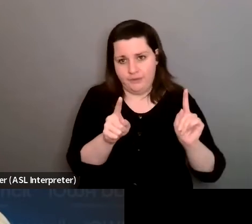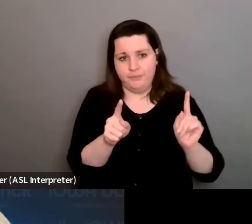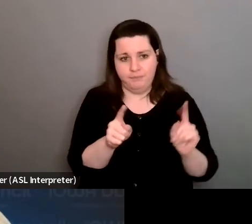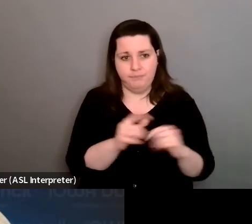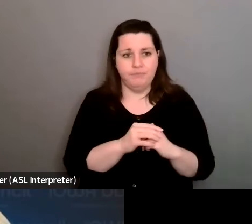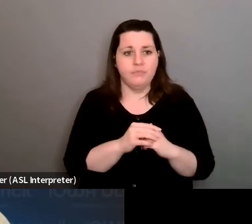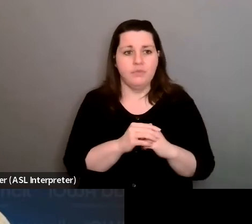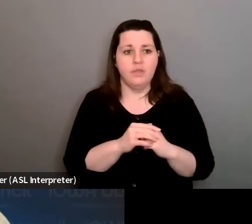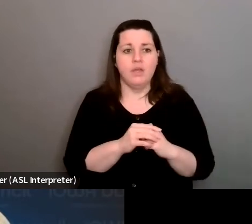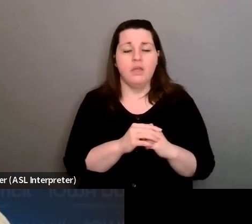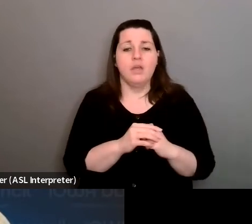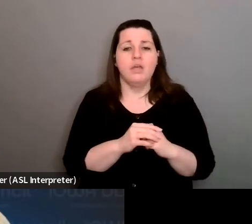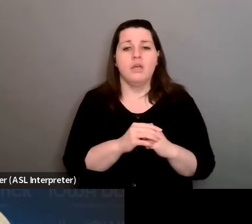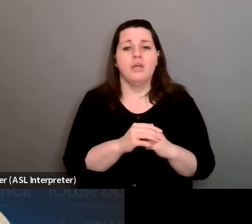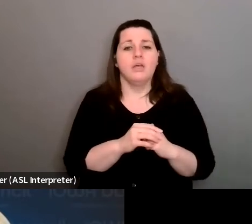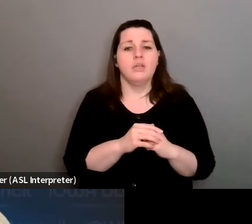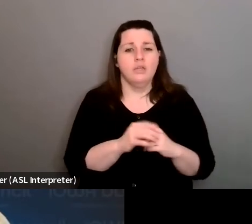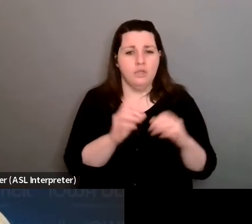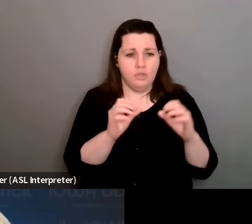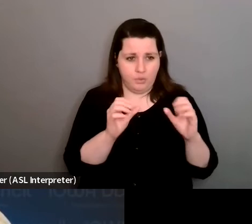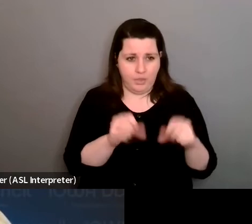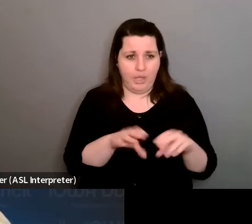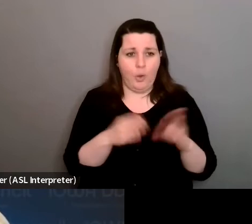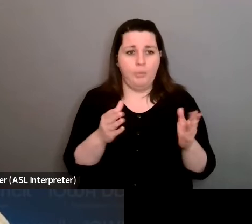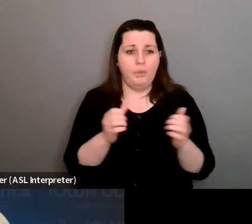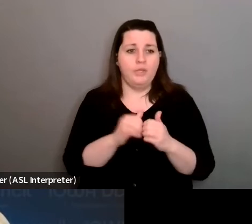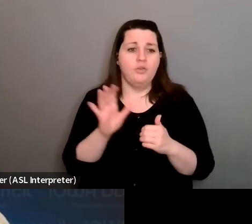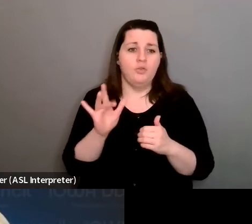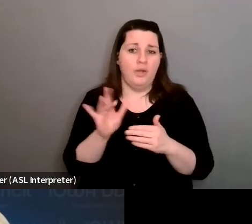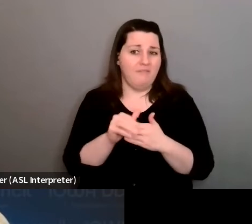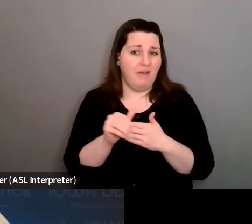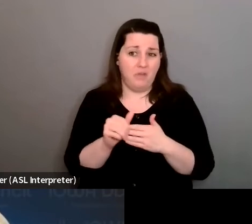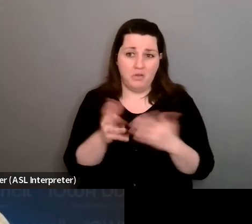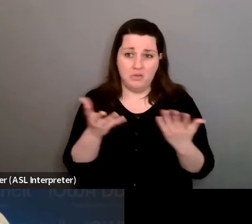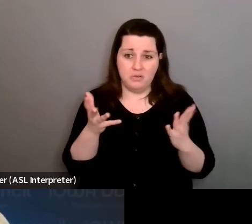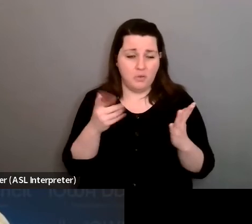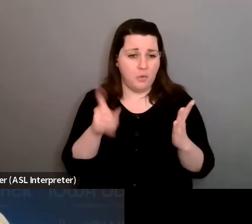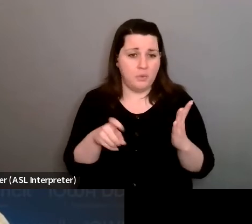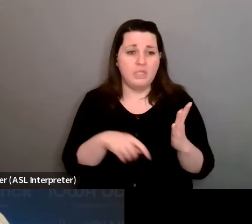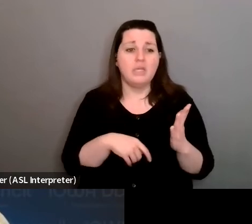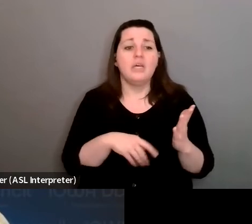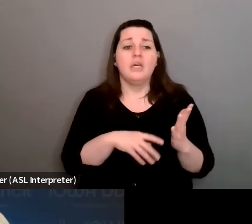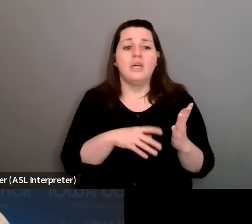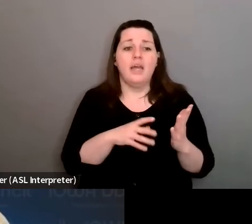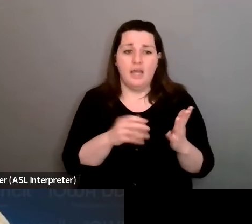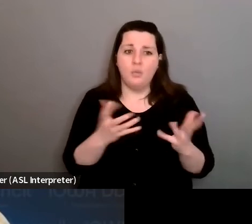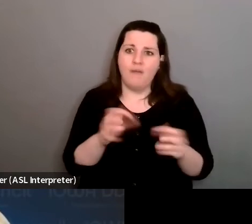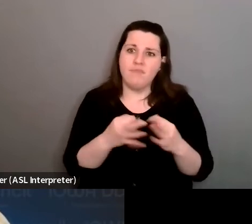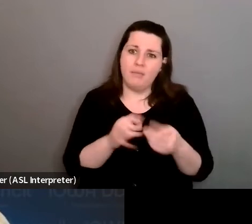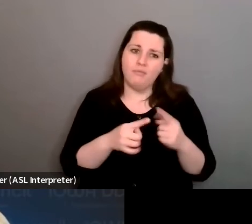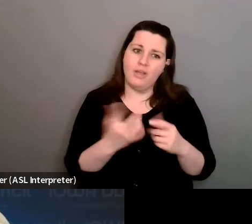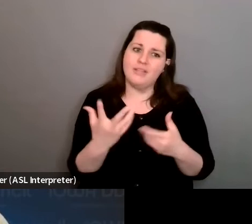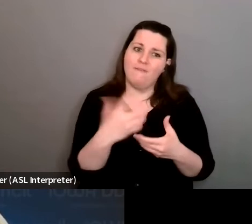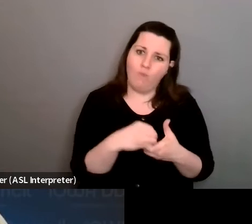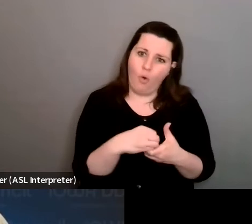accounts. You can open with as little as $25, and we always encourage you to involve family and friends in saving